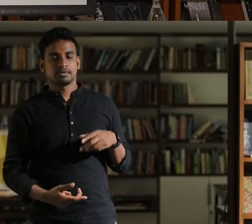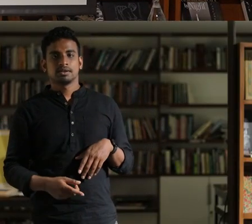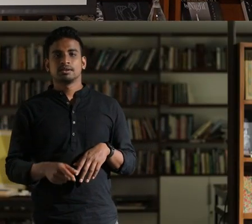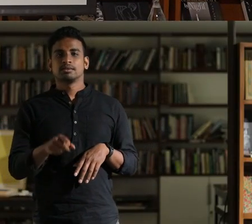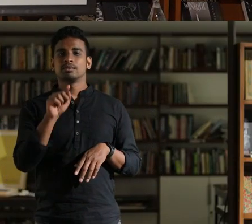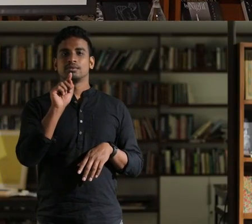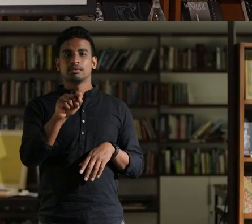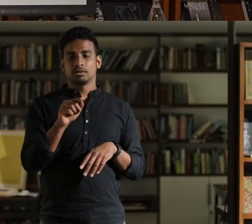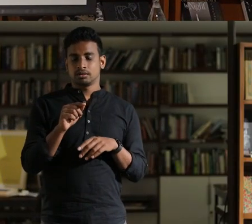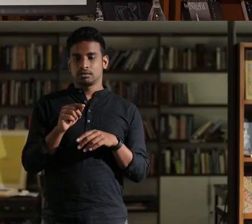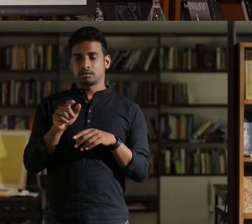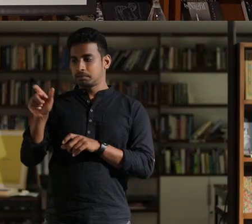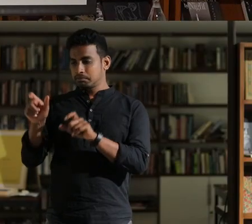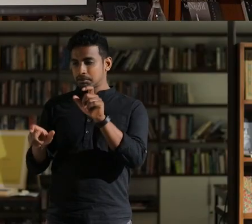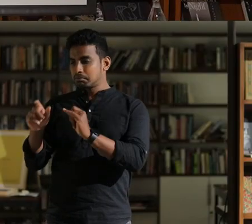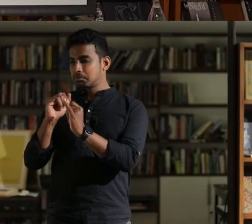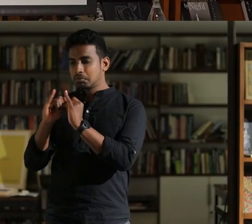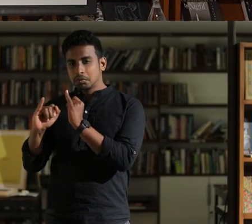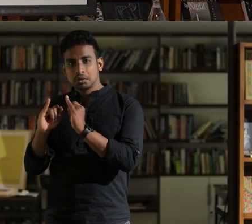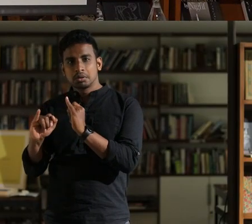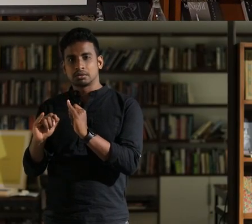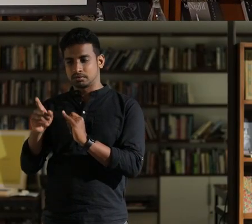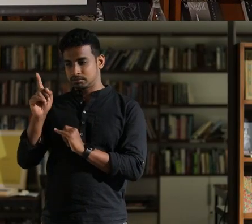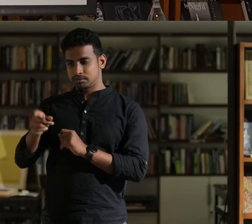you don't need to actually have interviews of people.